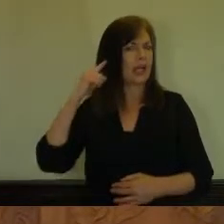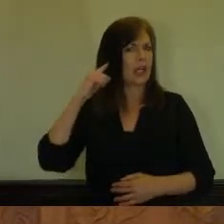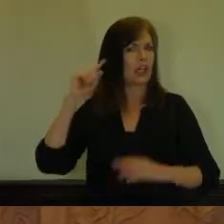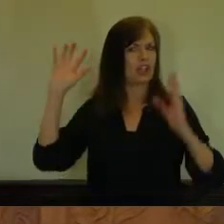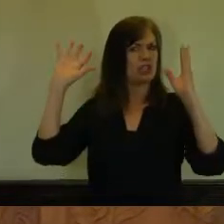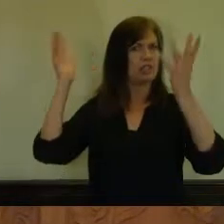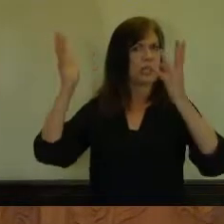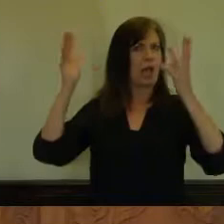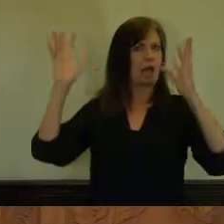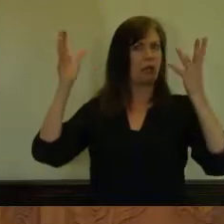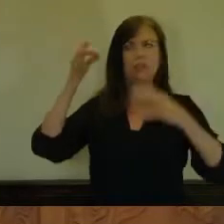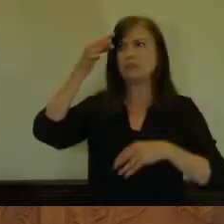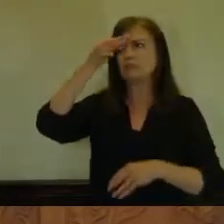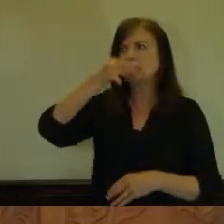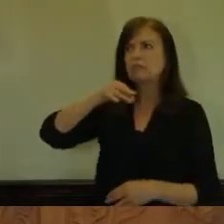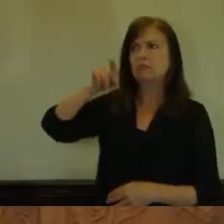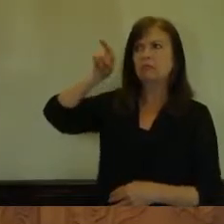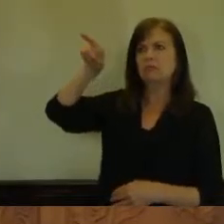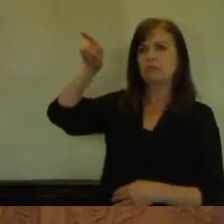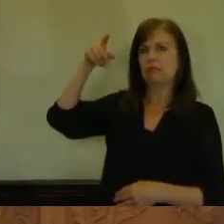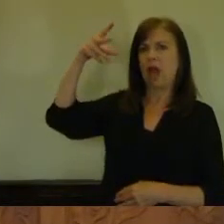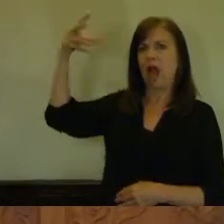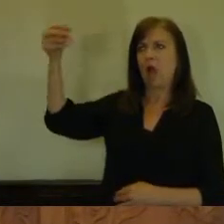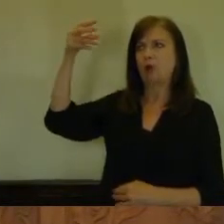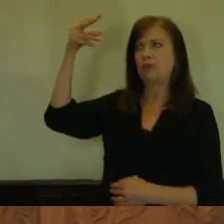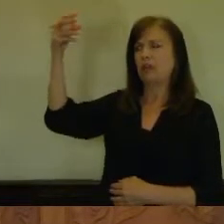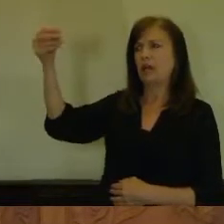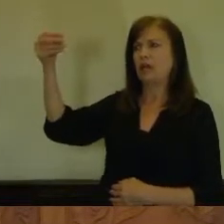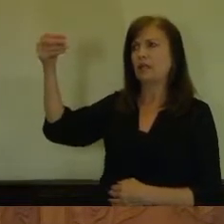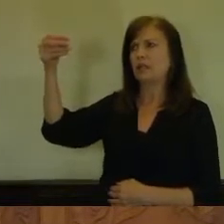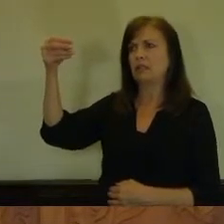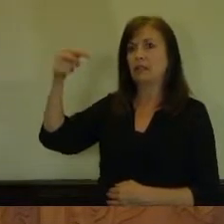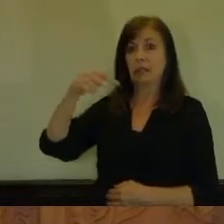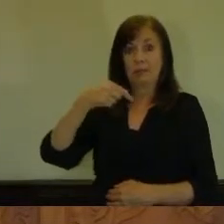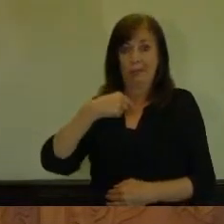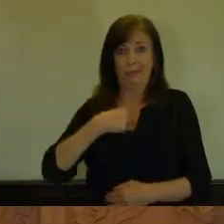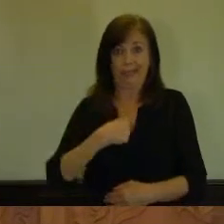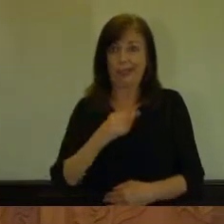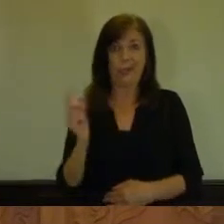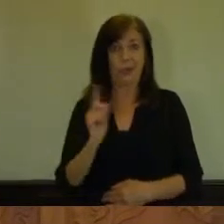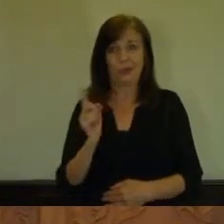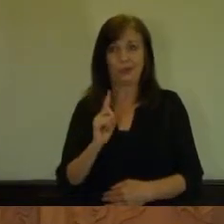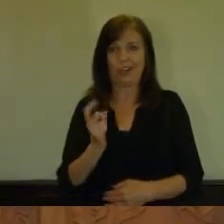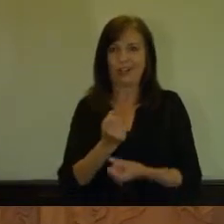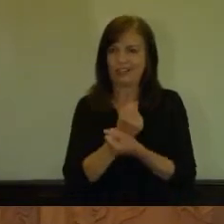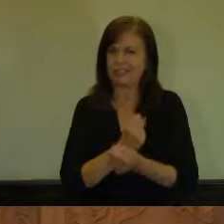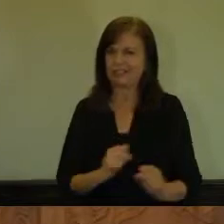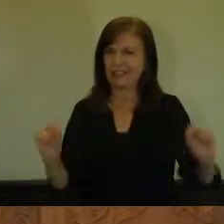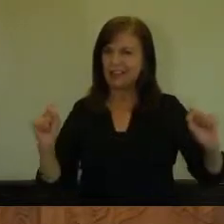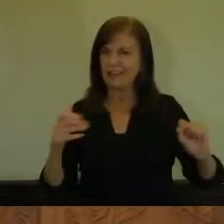Sirens blasting just outside these walls I'm singing in safely tonight.